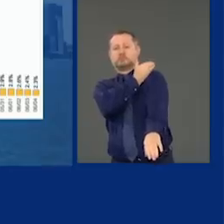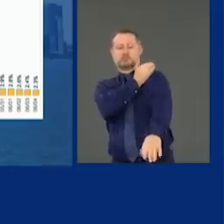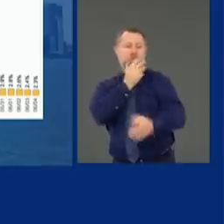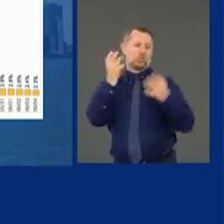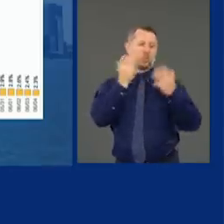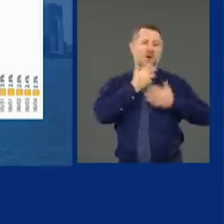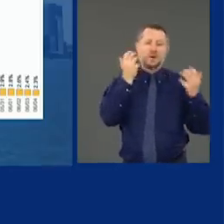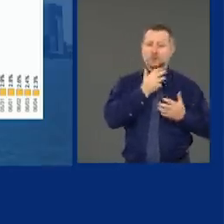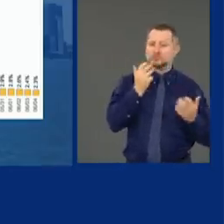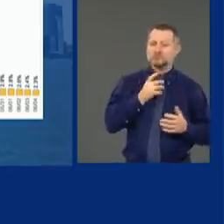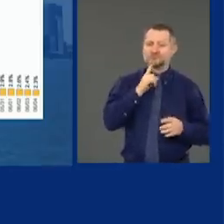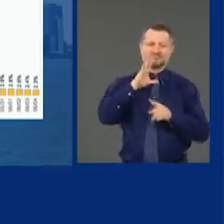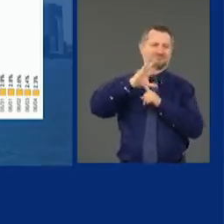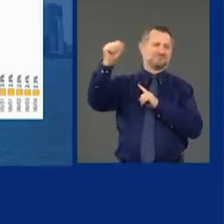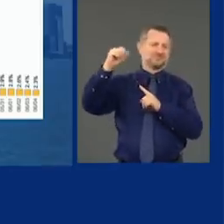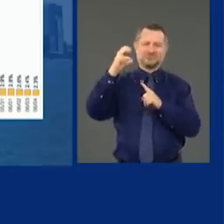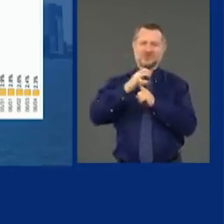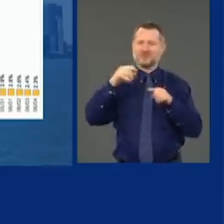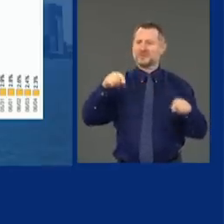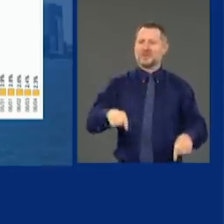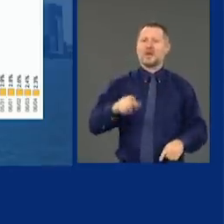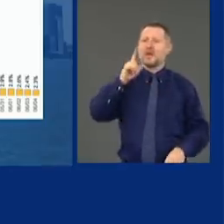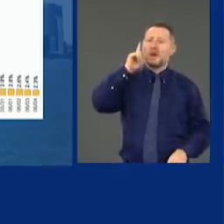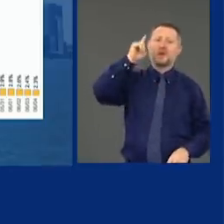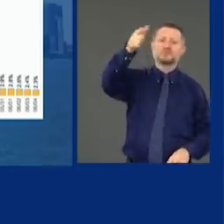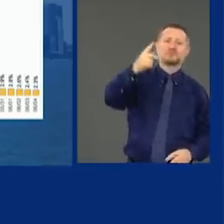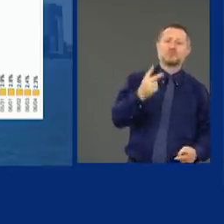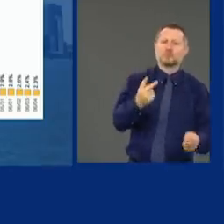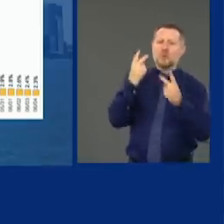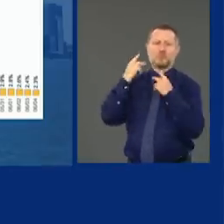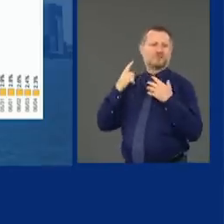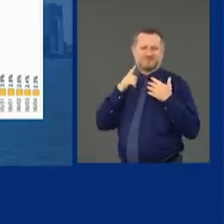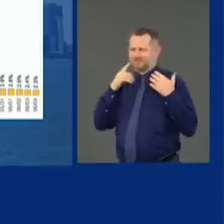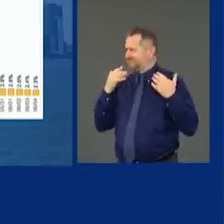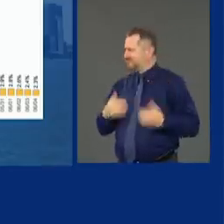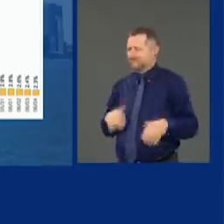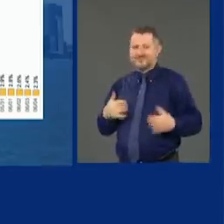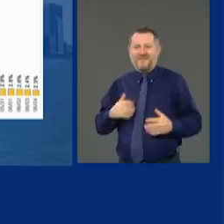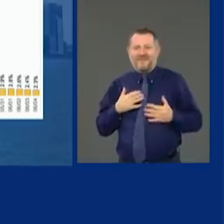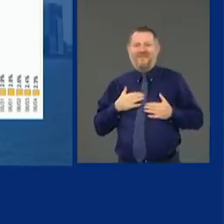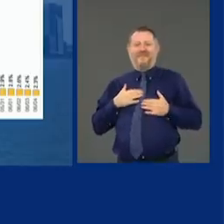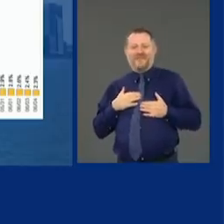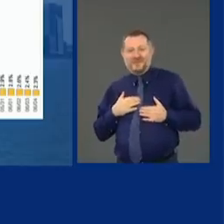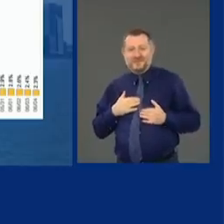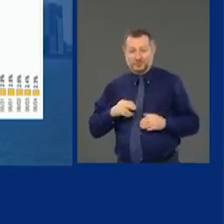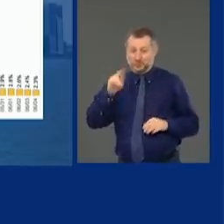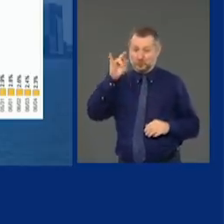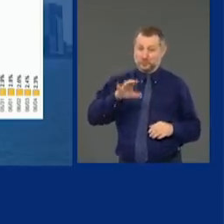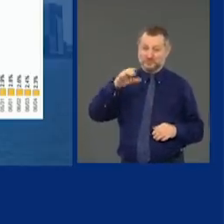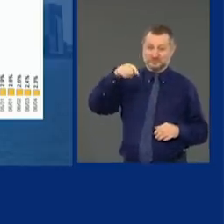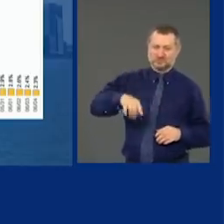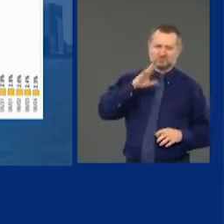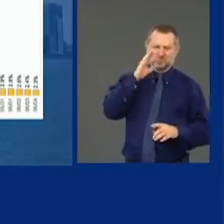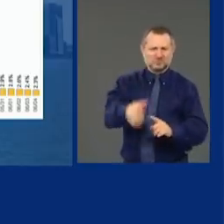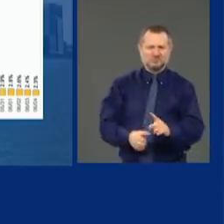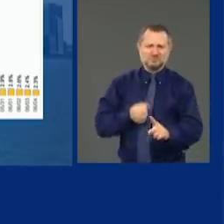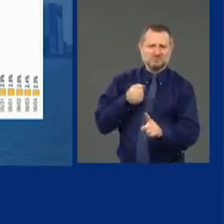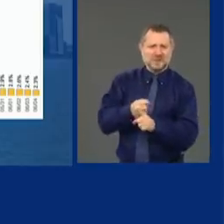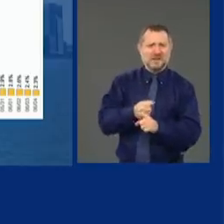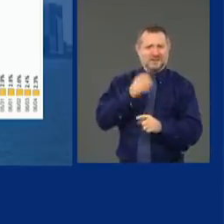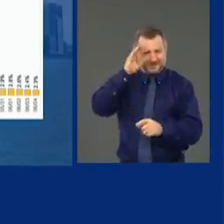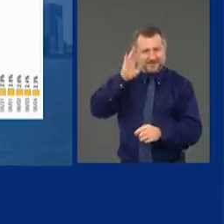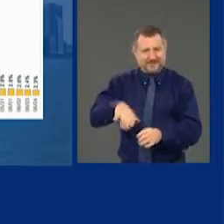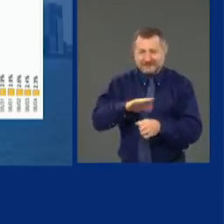to go in the history book. New York was the hardest hit. And